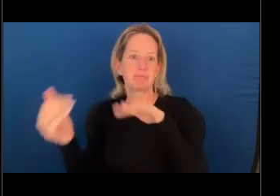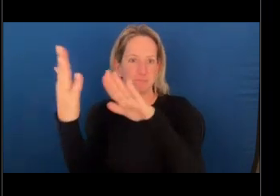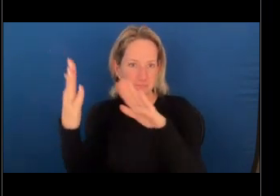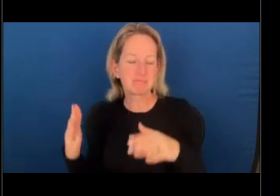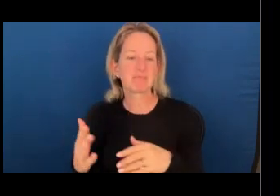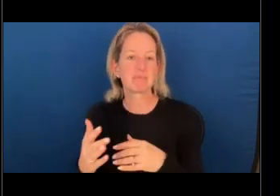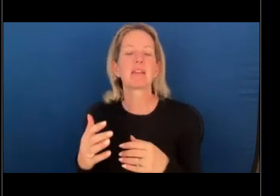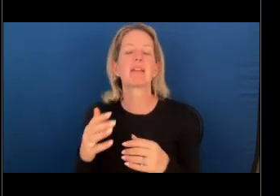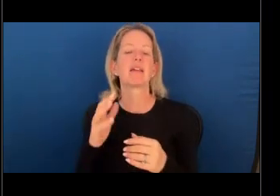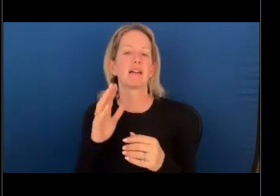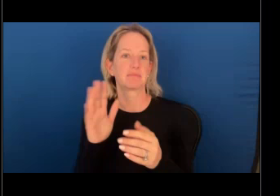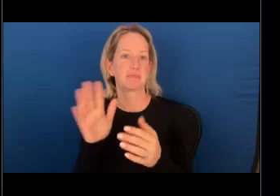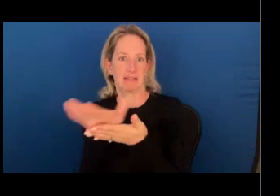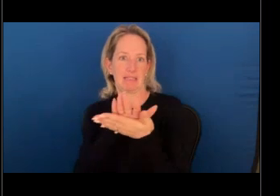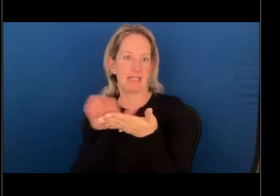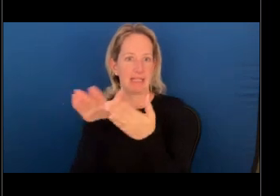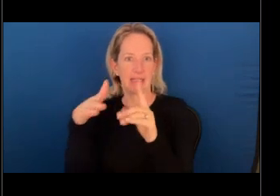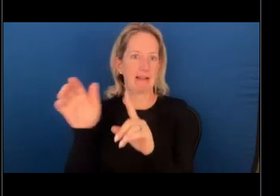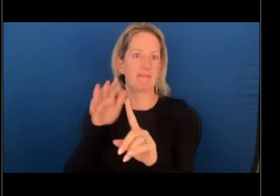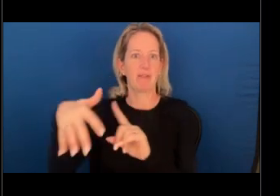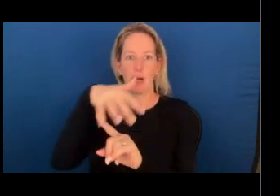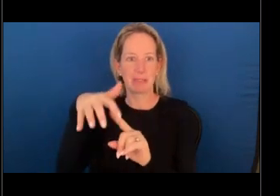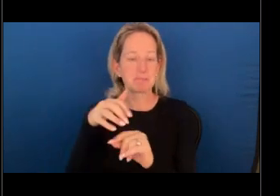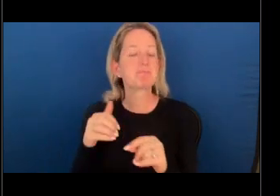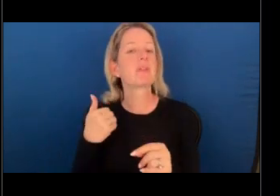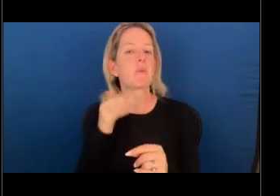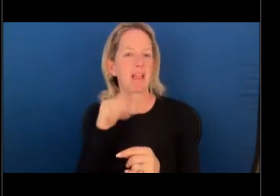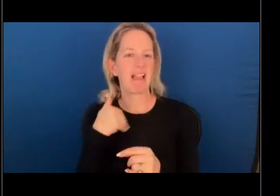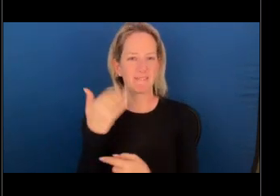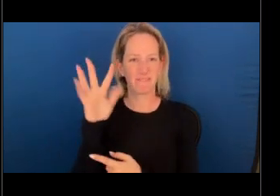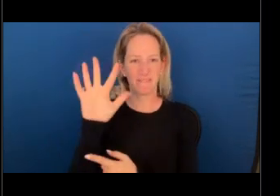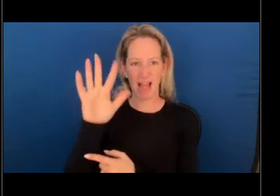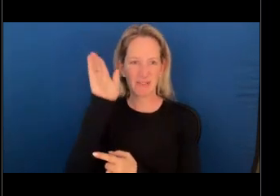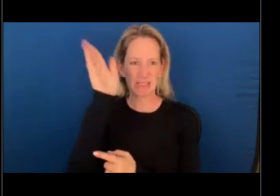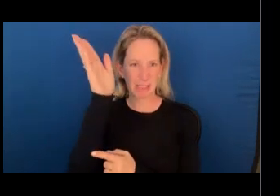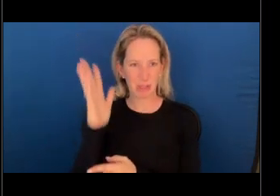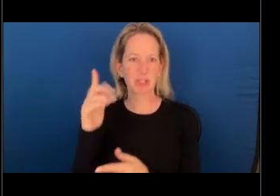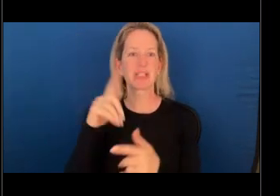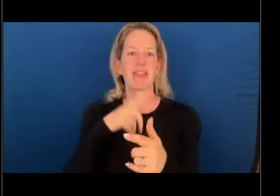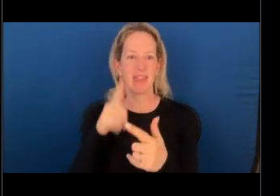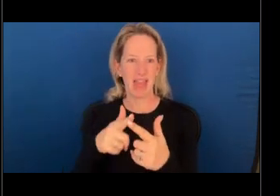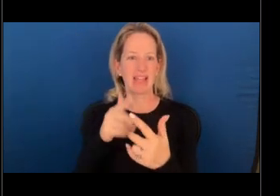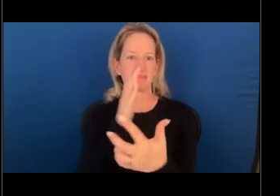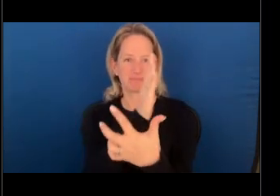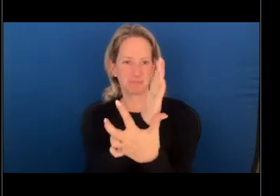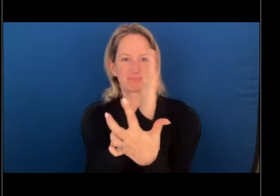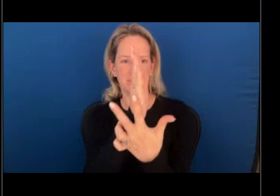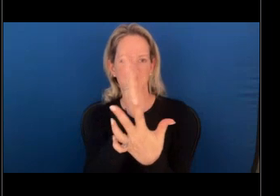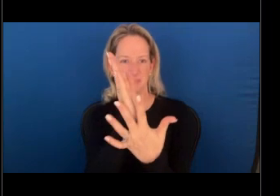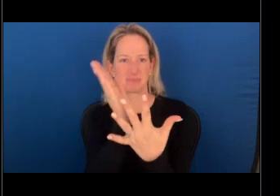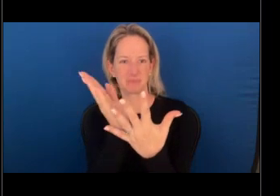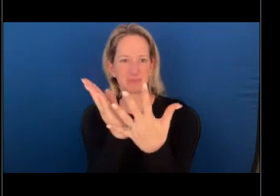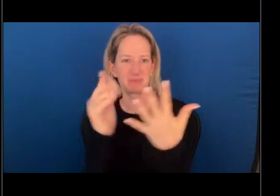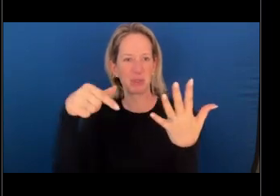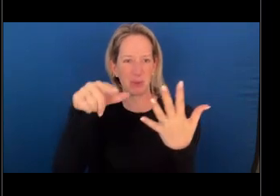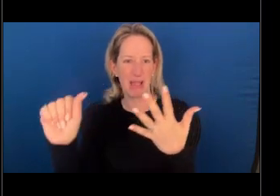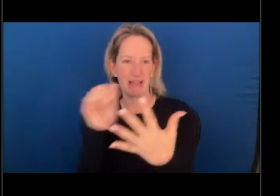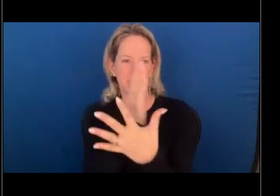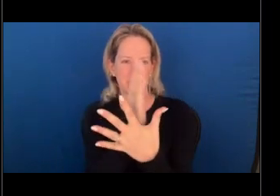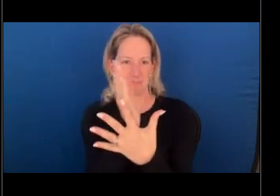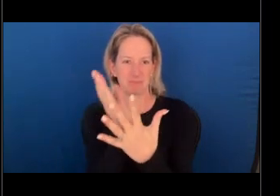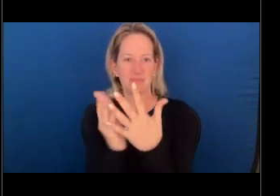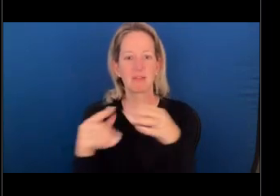8 minutes to present, and we'll do the Q&A for about 4 minutes following the presentations. First up, we have